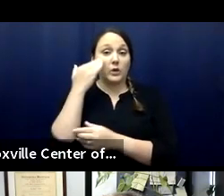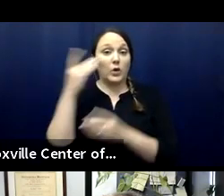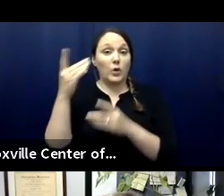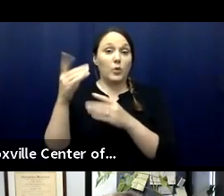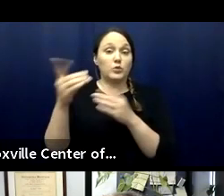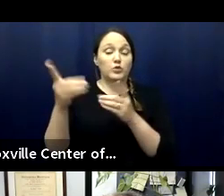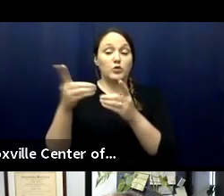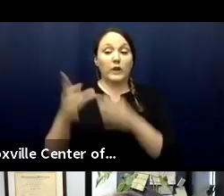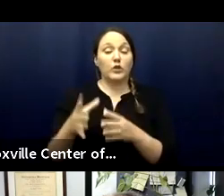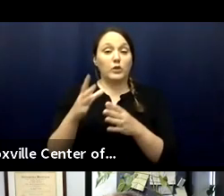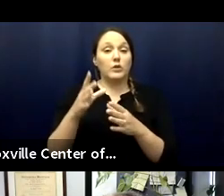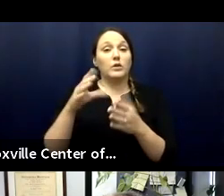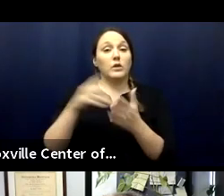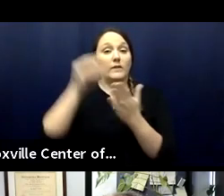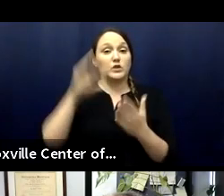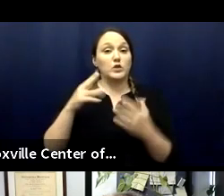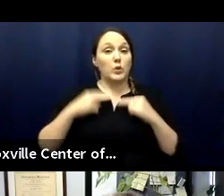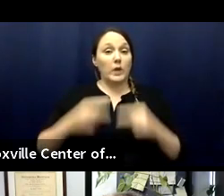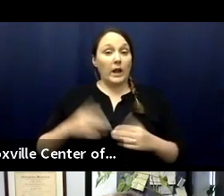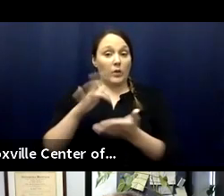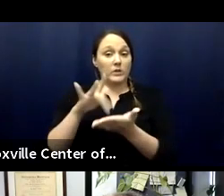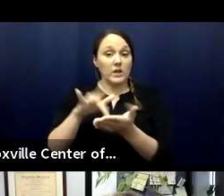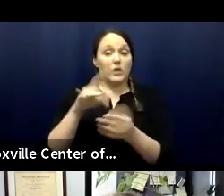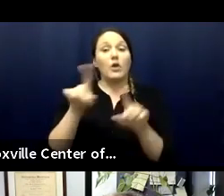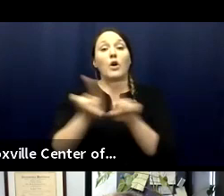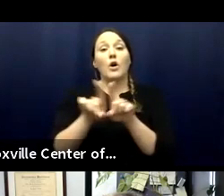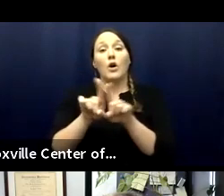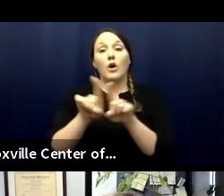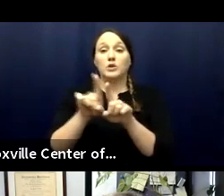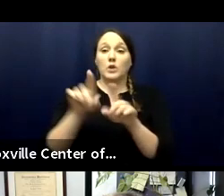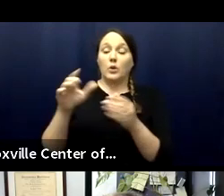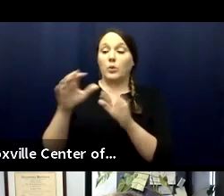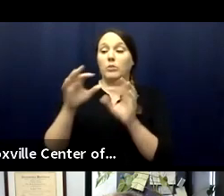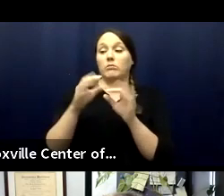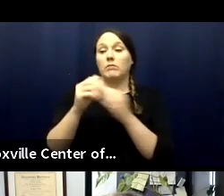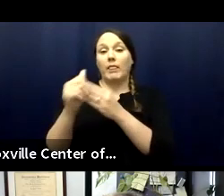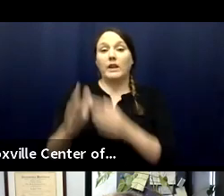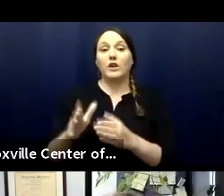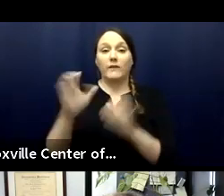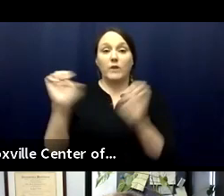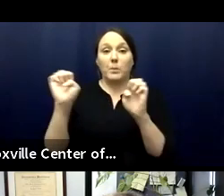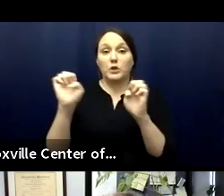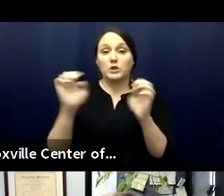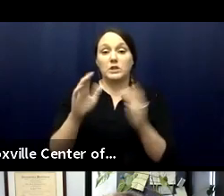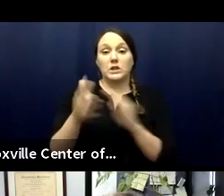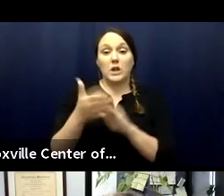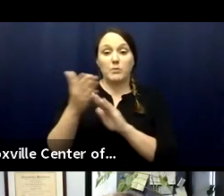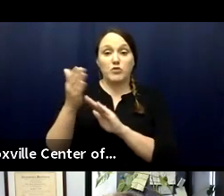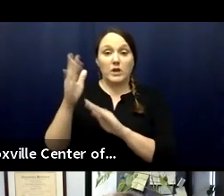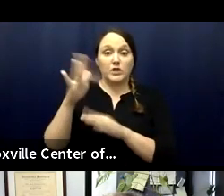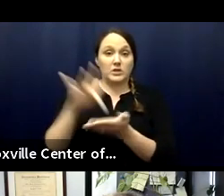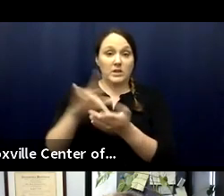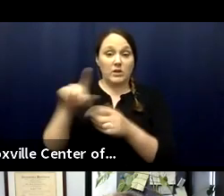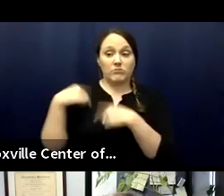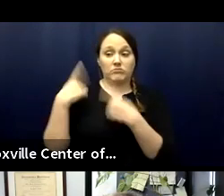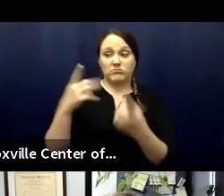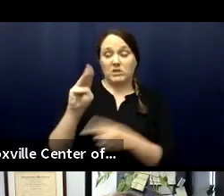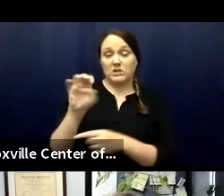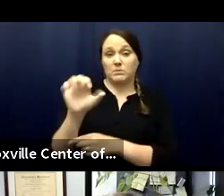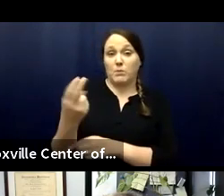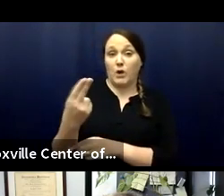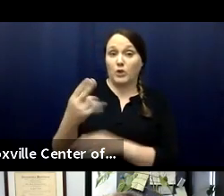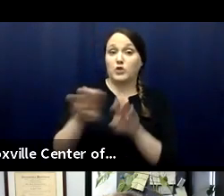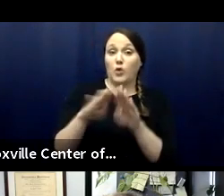Center. He's also the incident commander of our Emergency Operations Center. And that has been active since March, up and running every